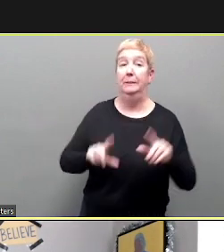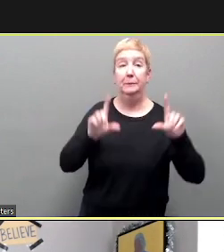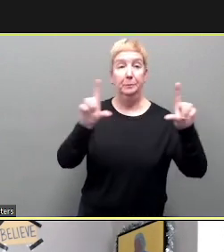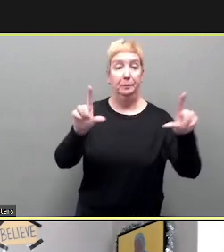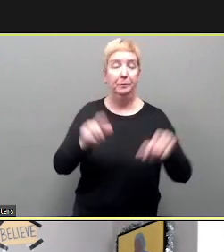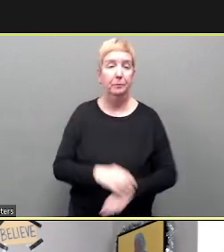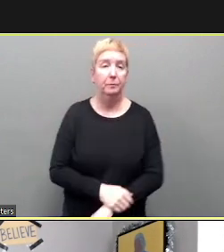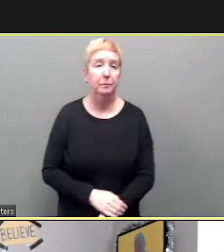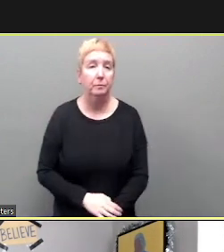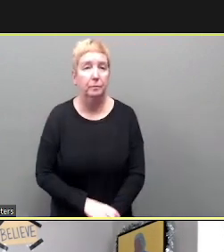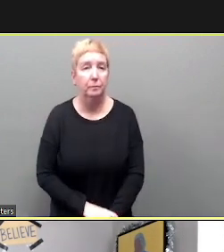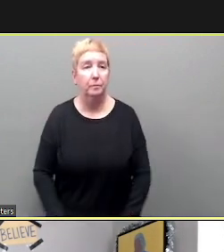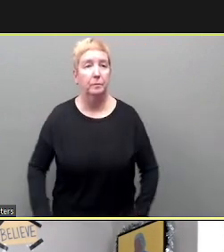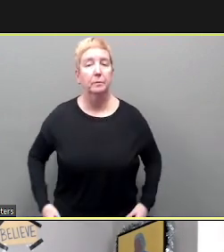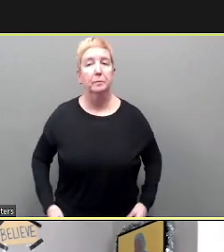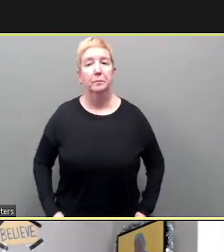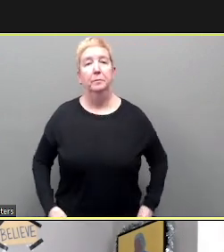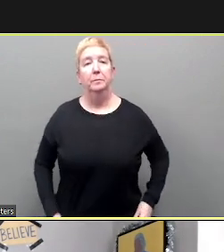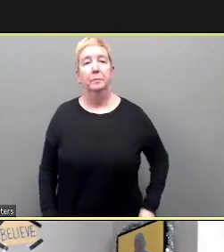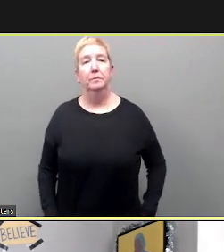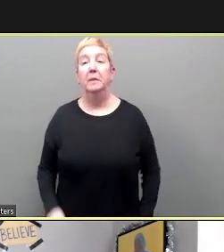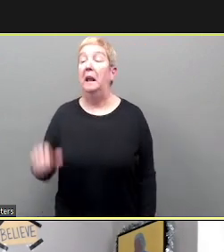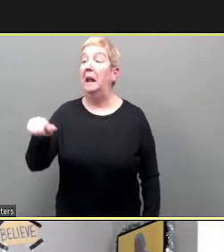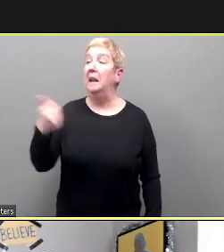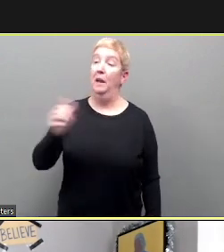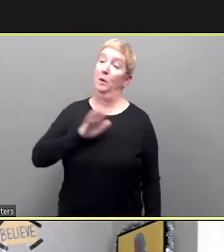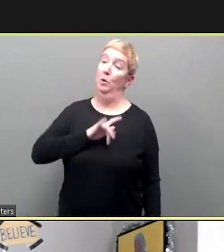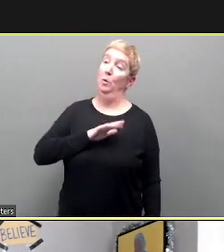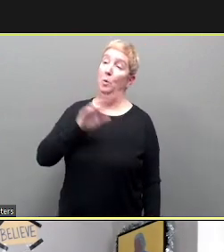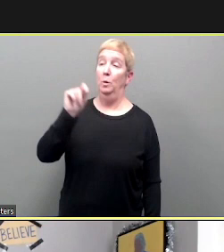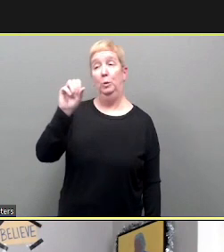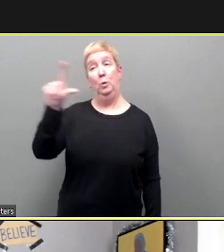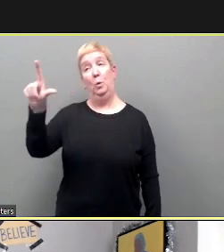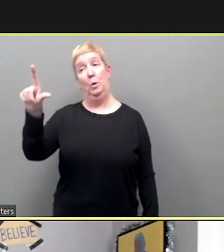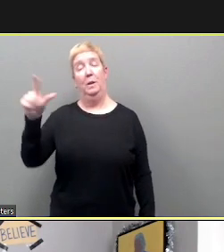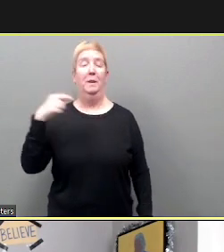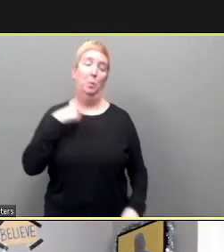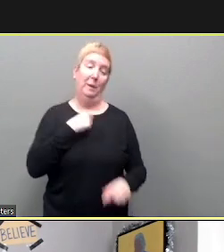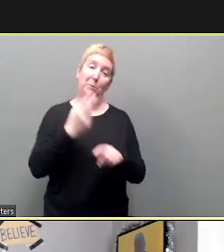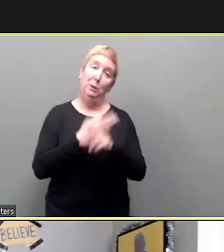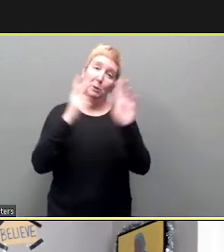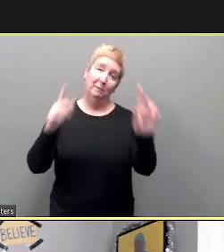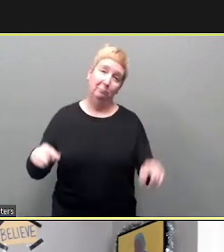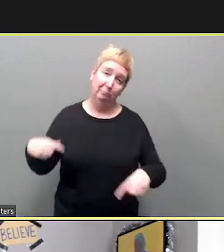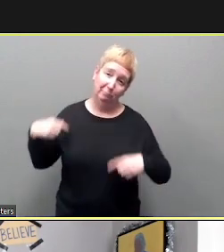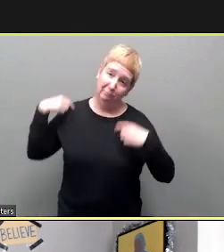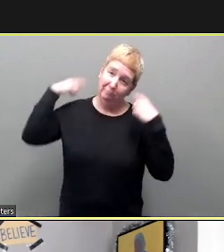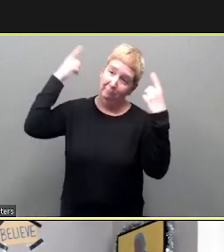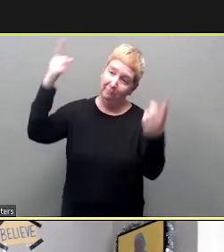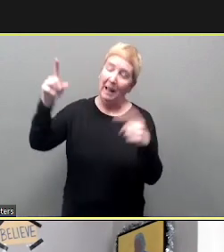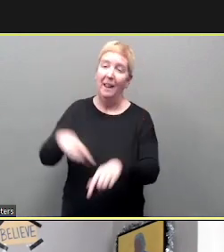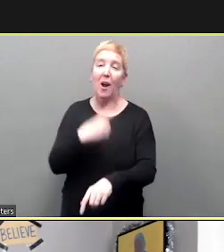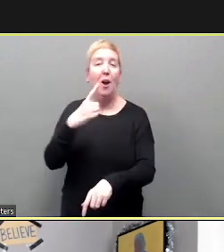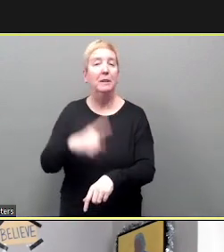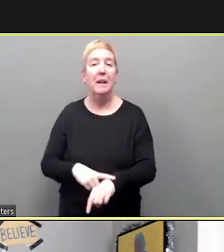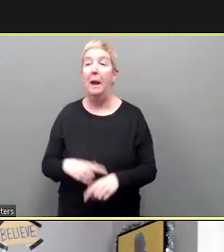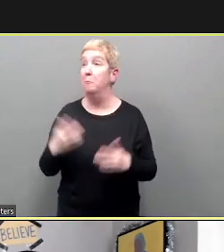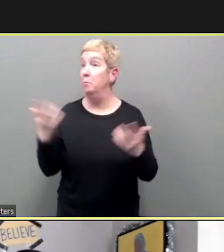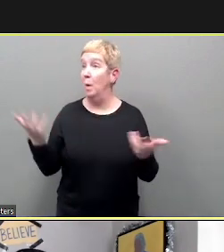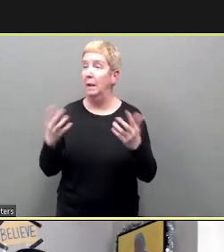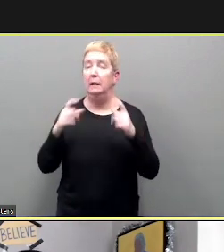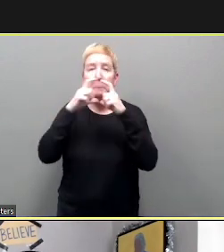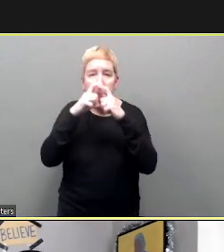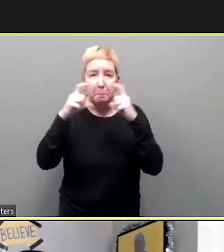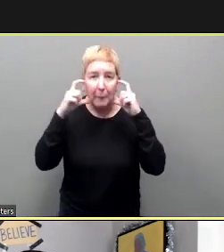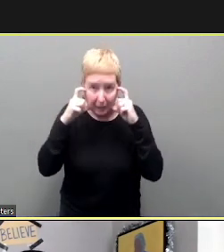So another cool tool to fight COVID-19, and the one we've been using for a long time, is masks. Masks are just